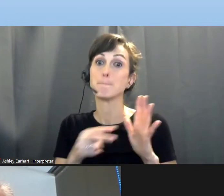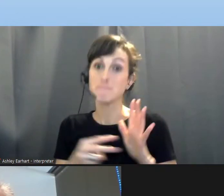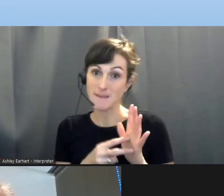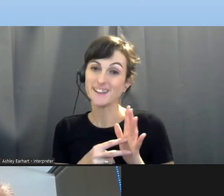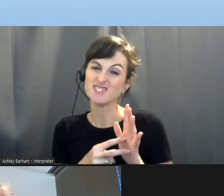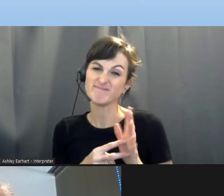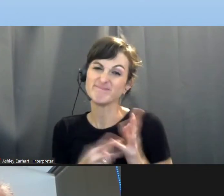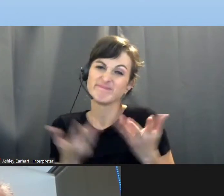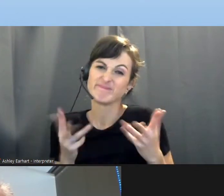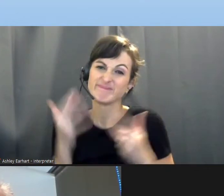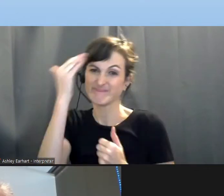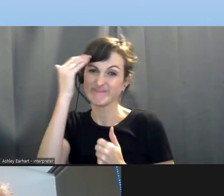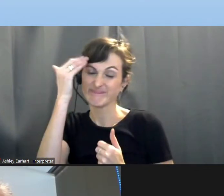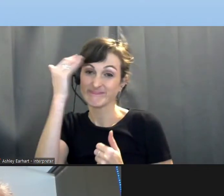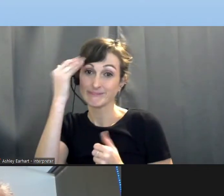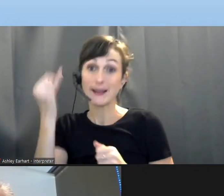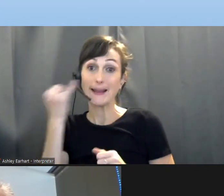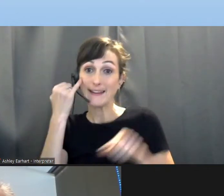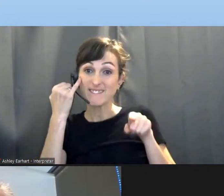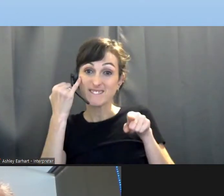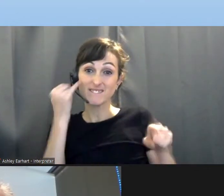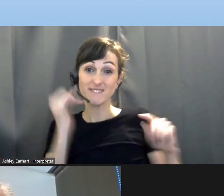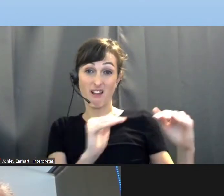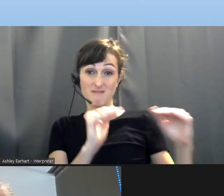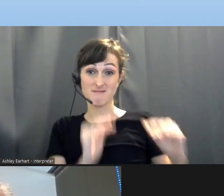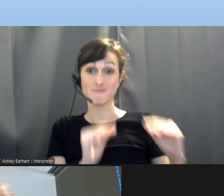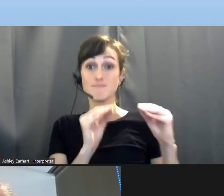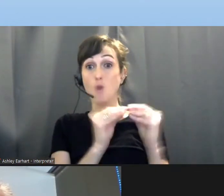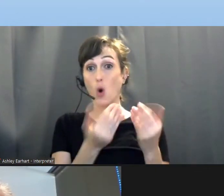the envelope virus